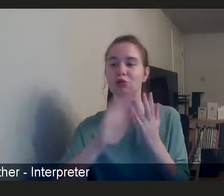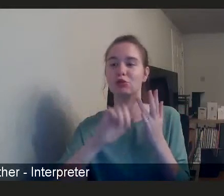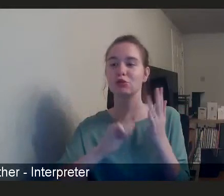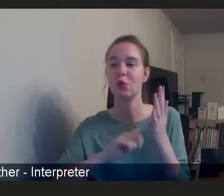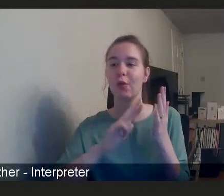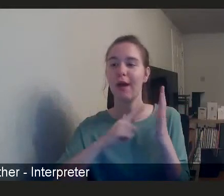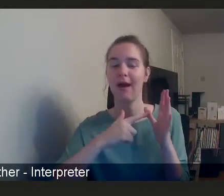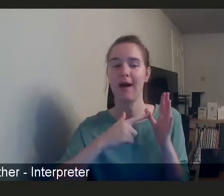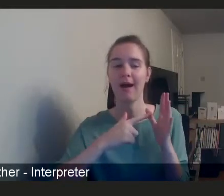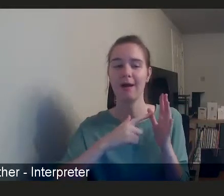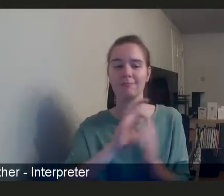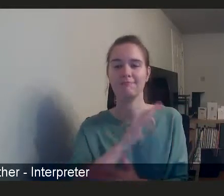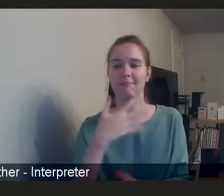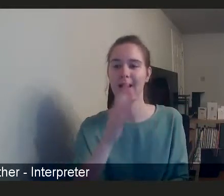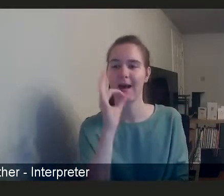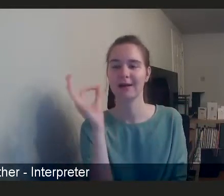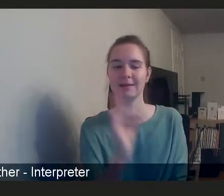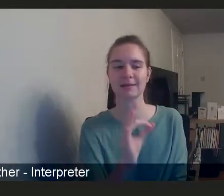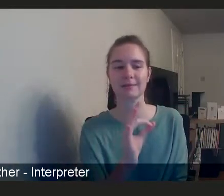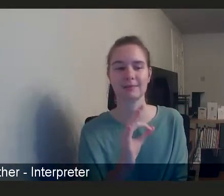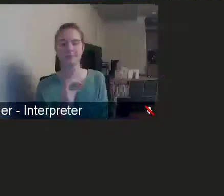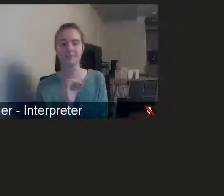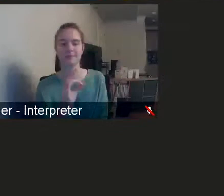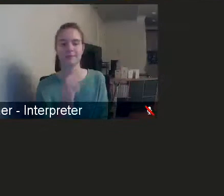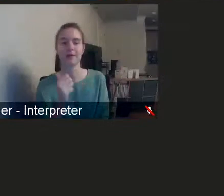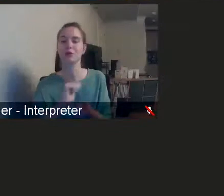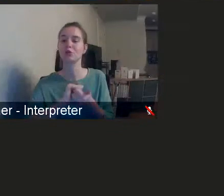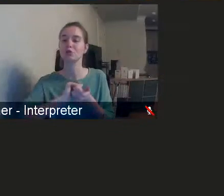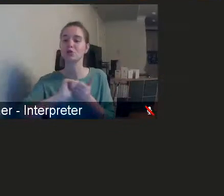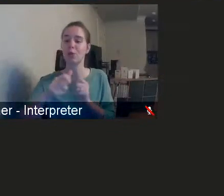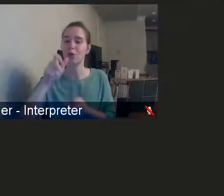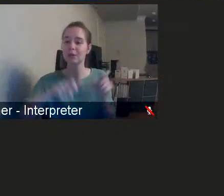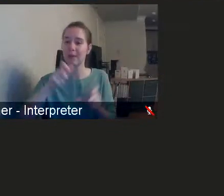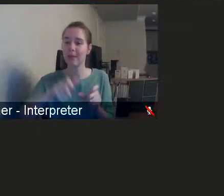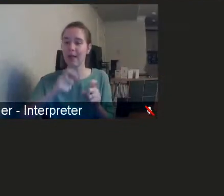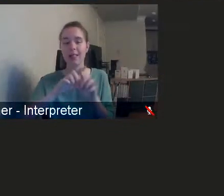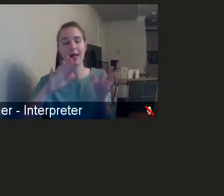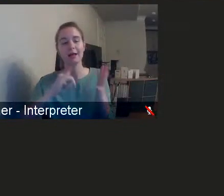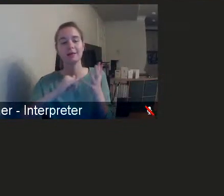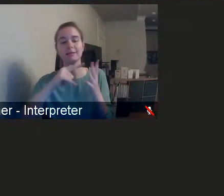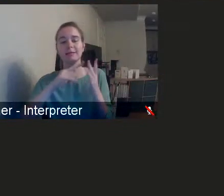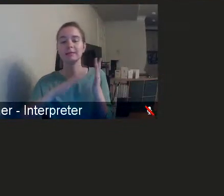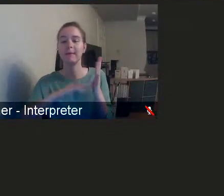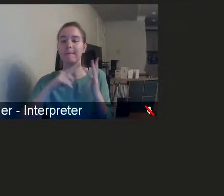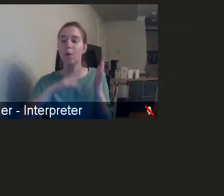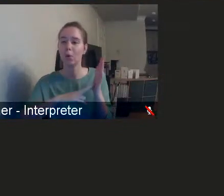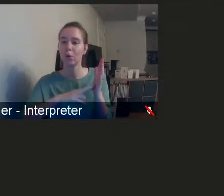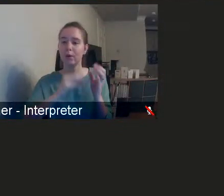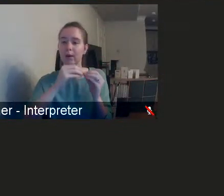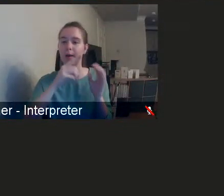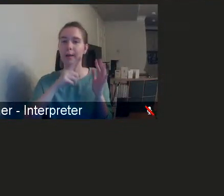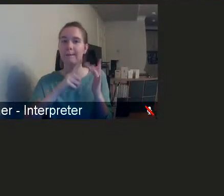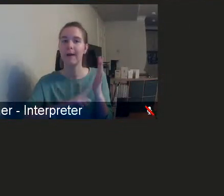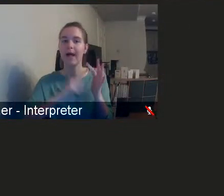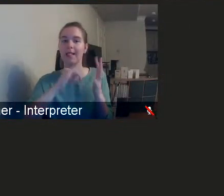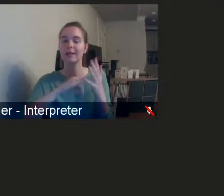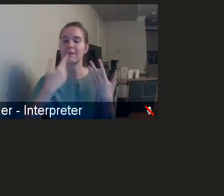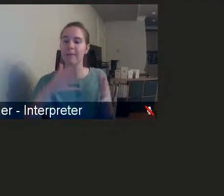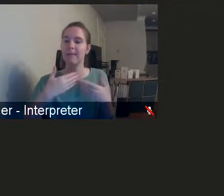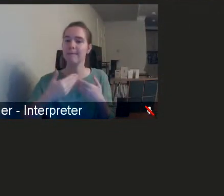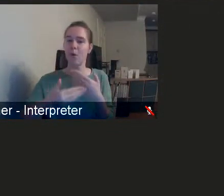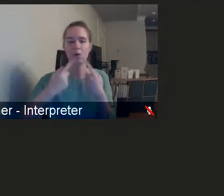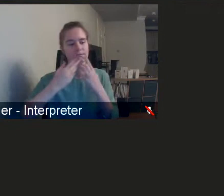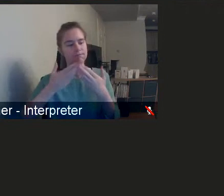is asking, has it helped that sports people like Simone Biles, for example, have been more vocal about their mental health